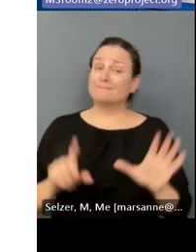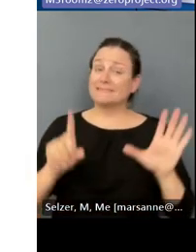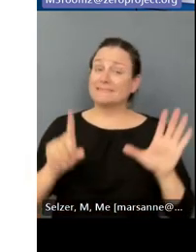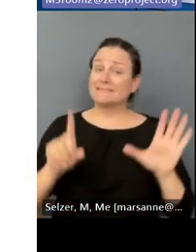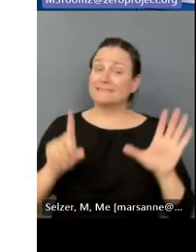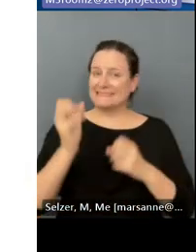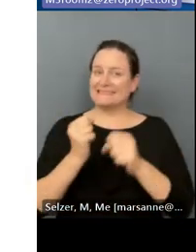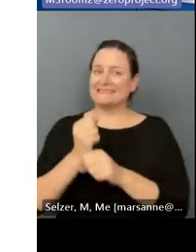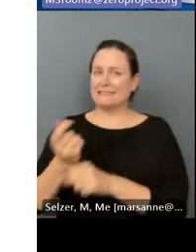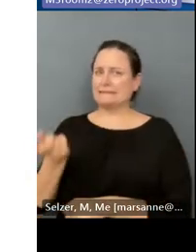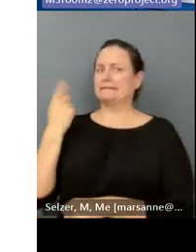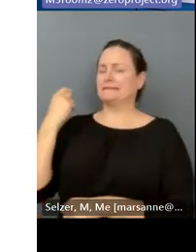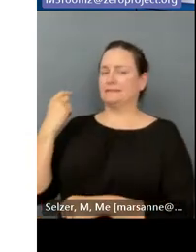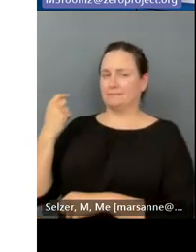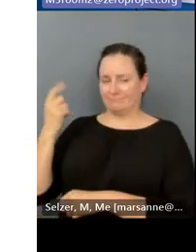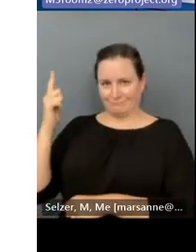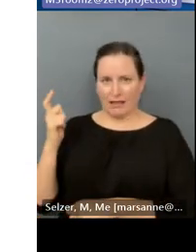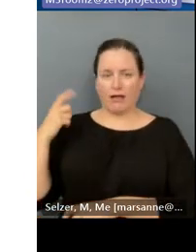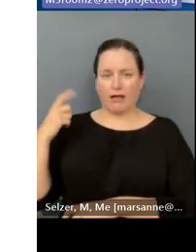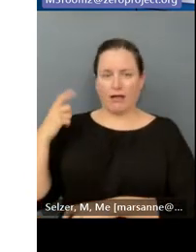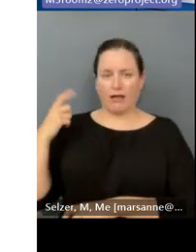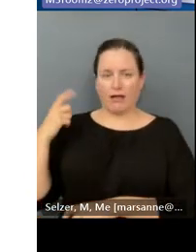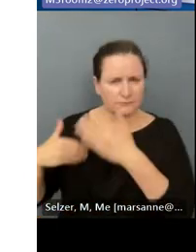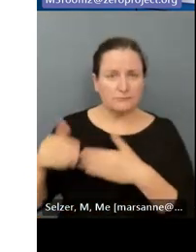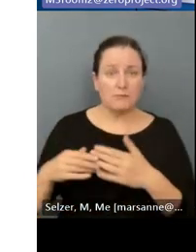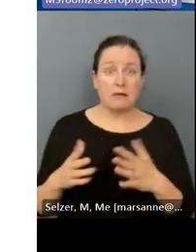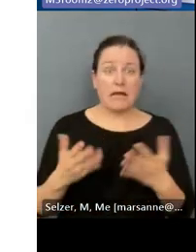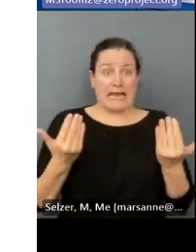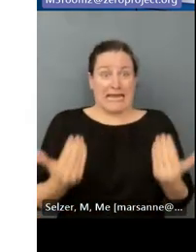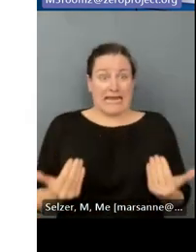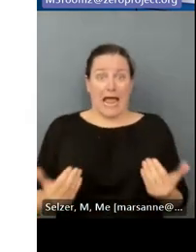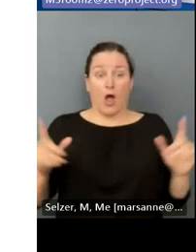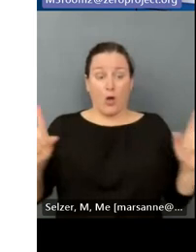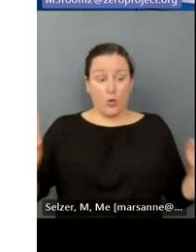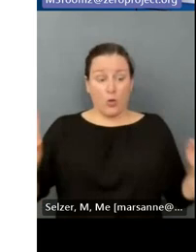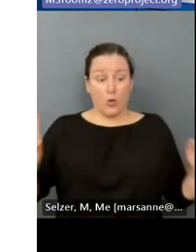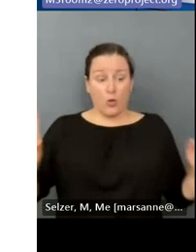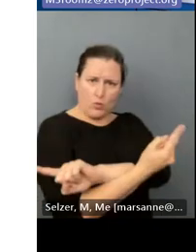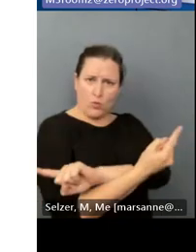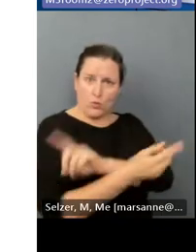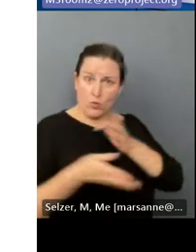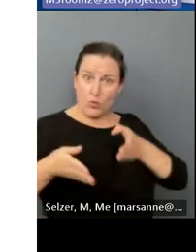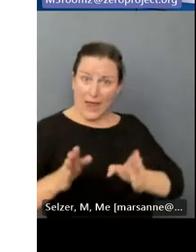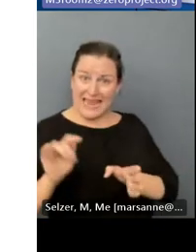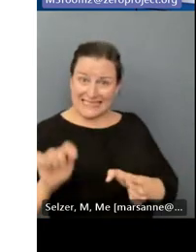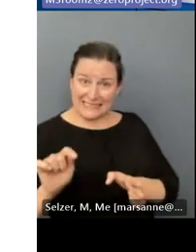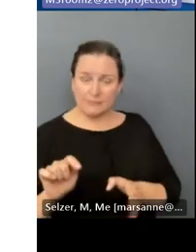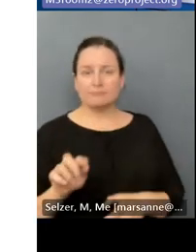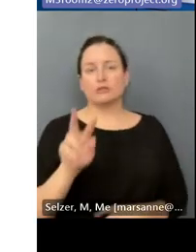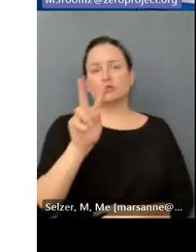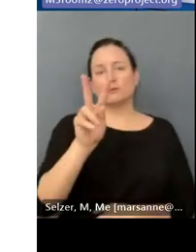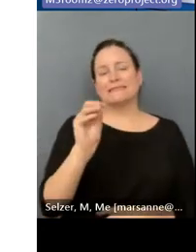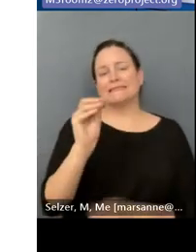and this way of giving education in an inverse inclusion way has been working since 20 years ago.